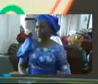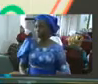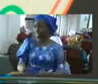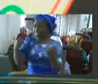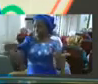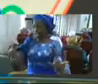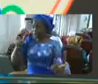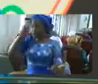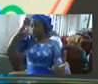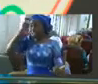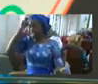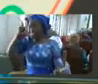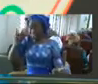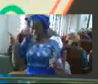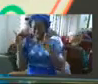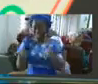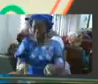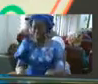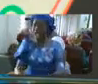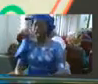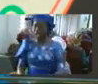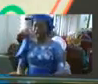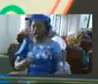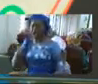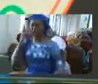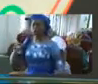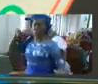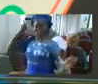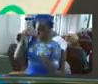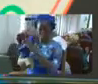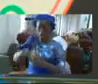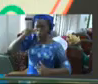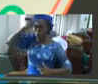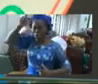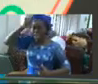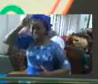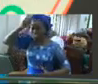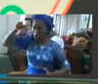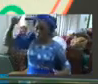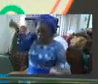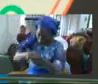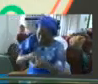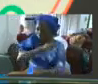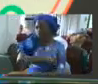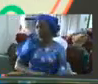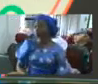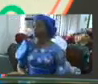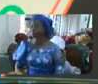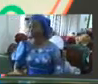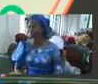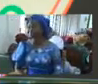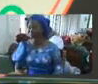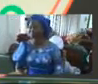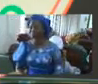here. I will kill Goliath also. Why is he so